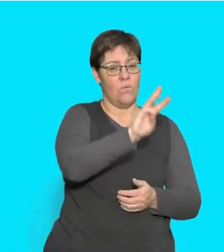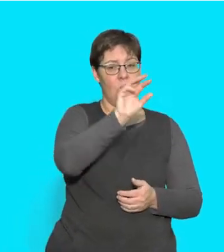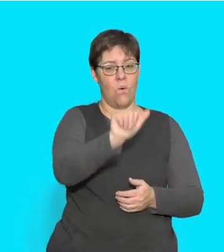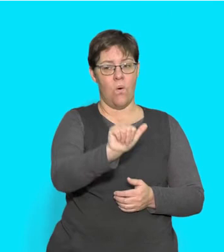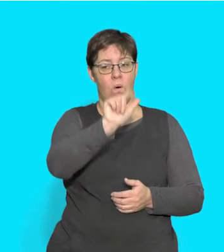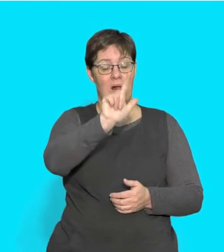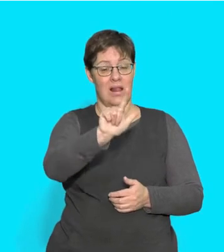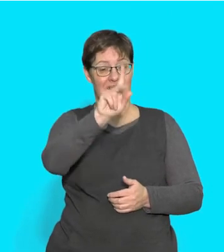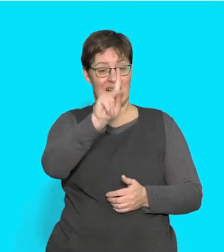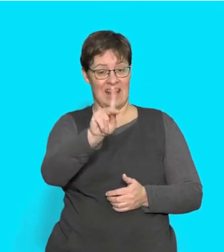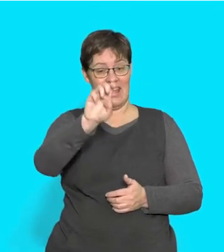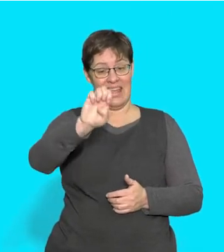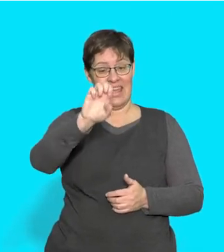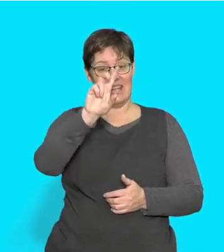Walked.